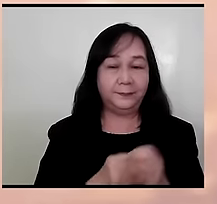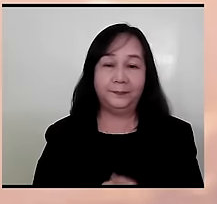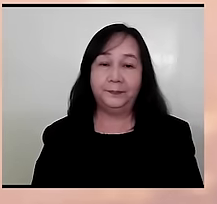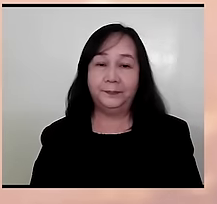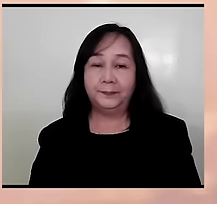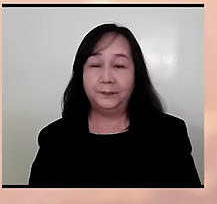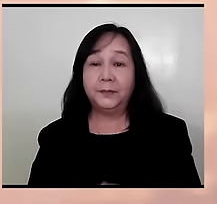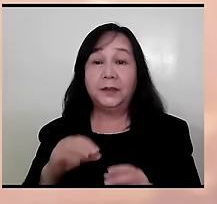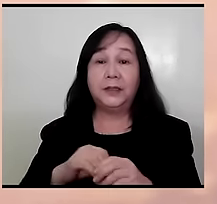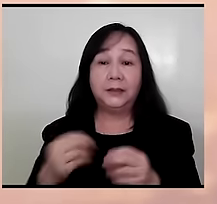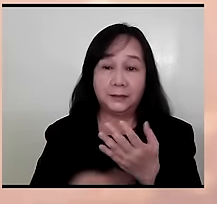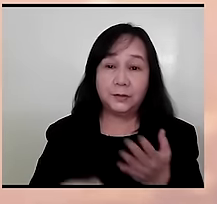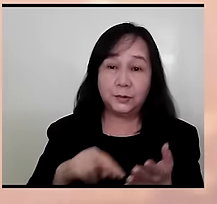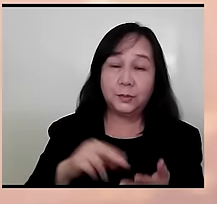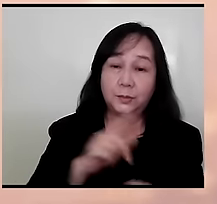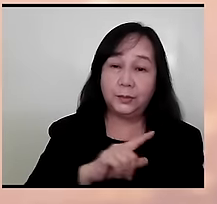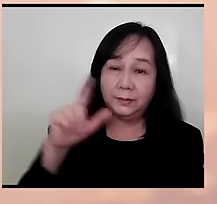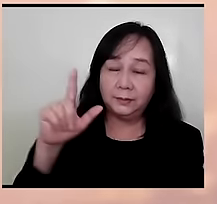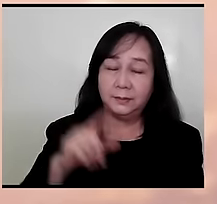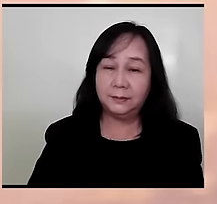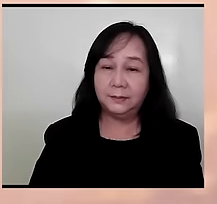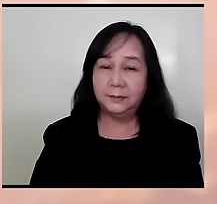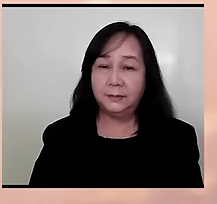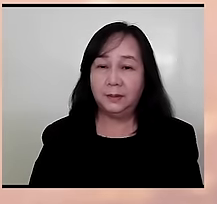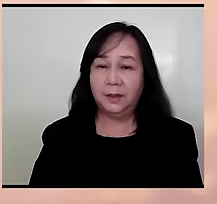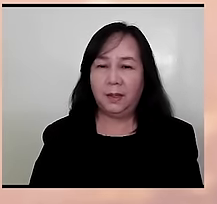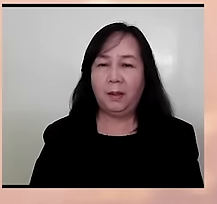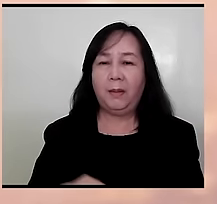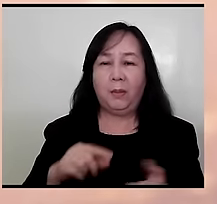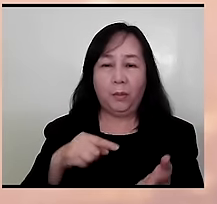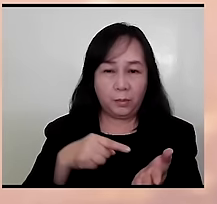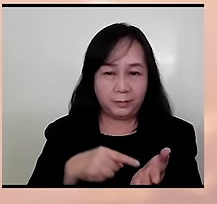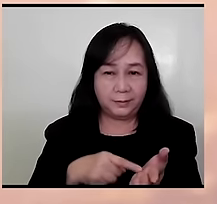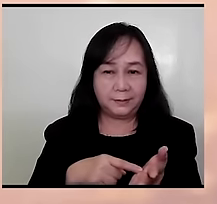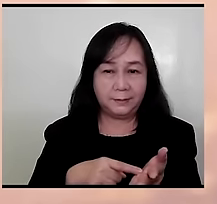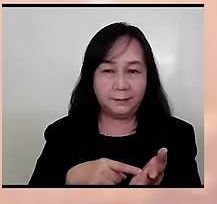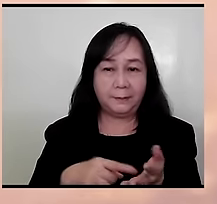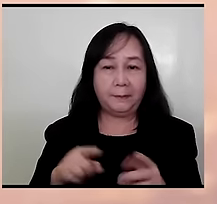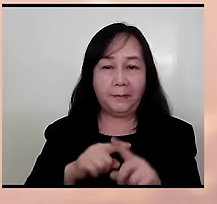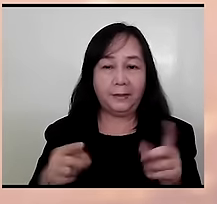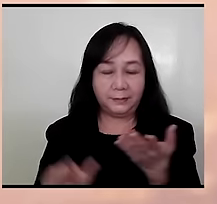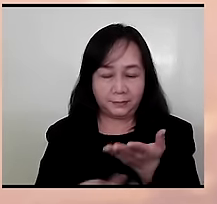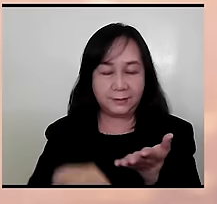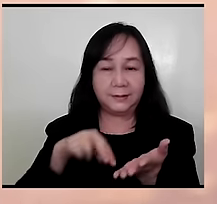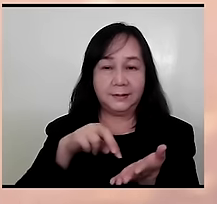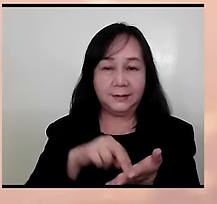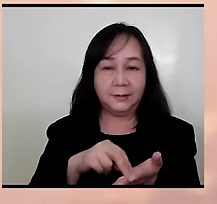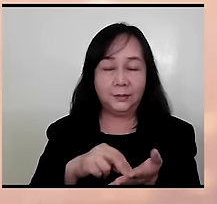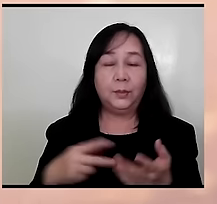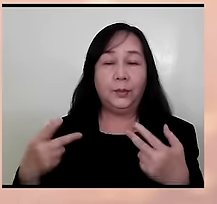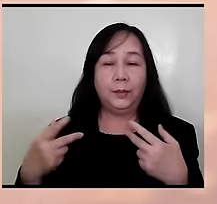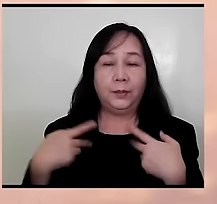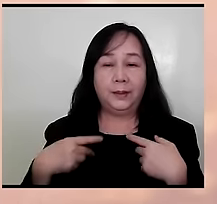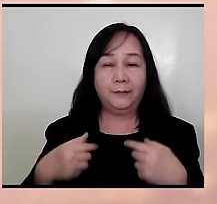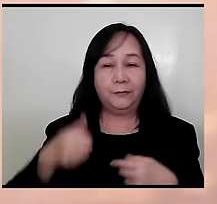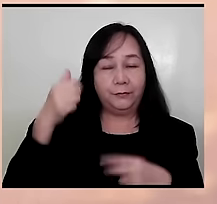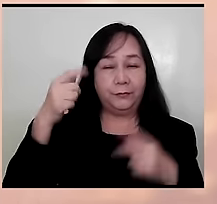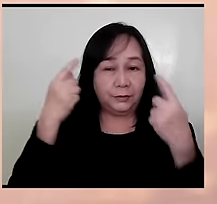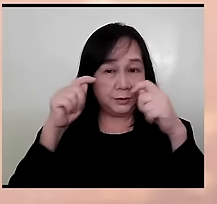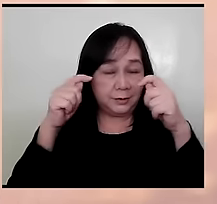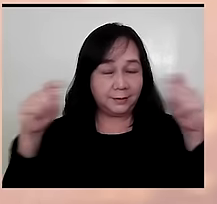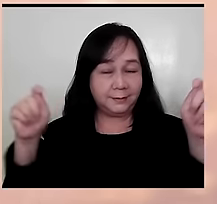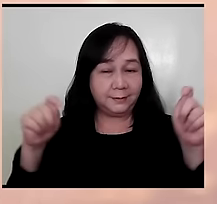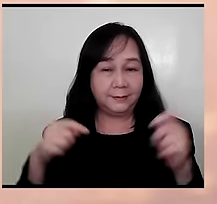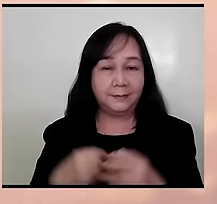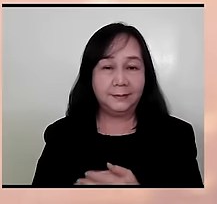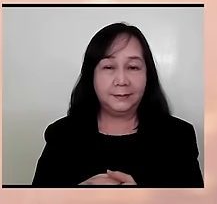In the risen Lord, wounded, yet risen, we have victory. And we have to